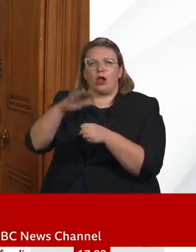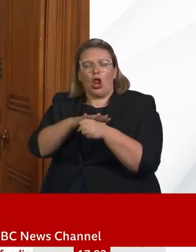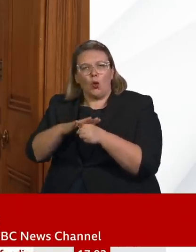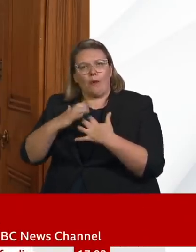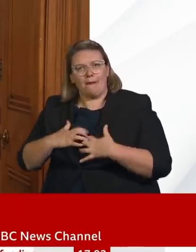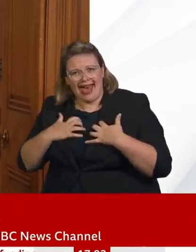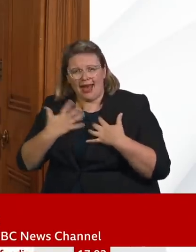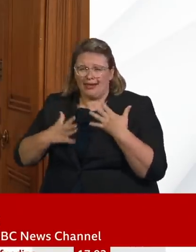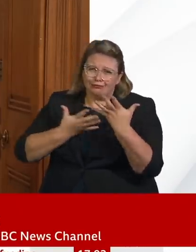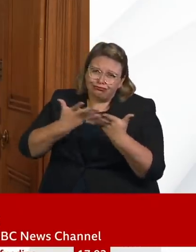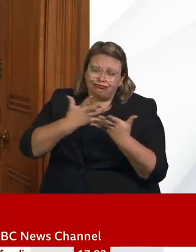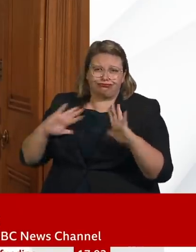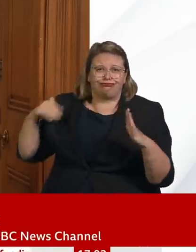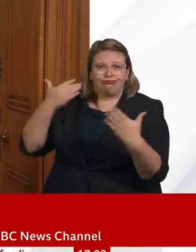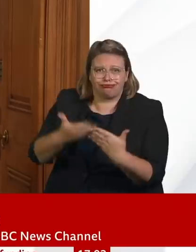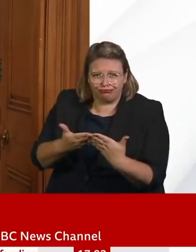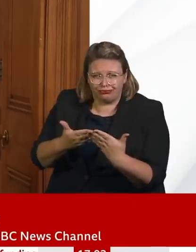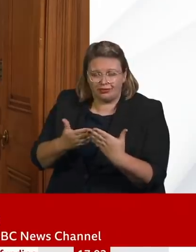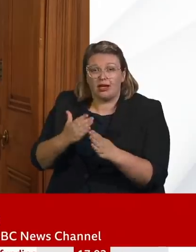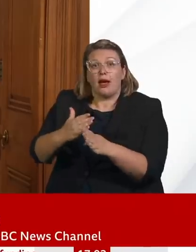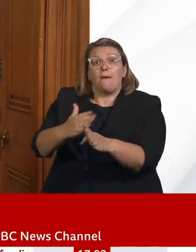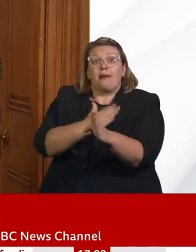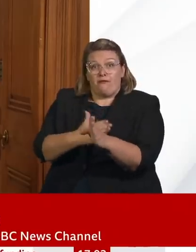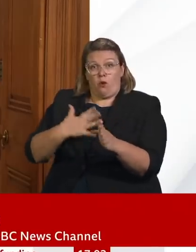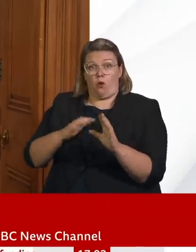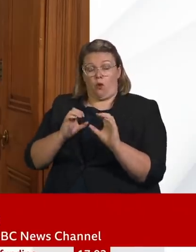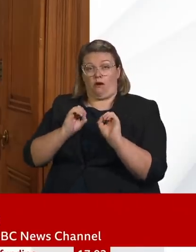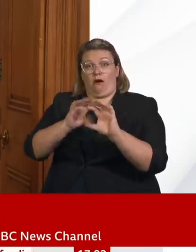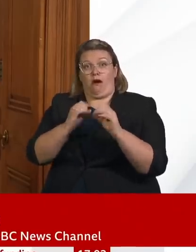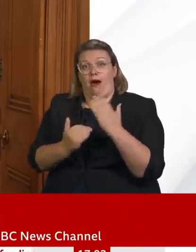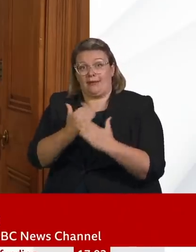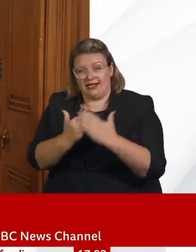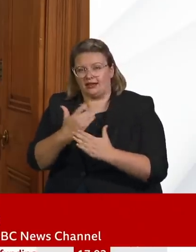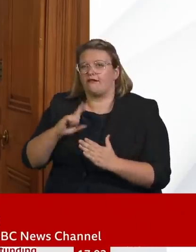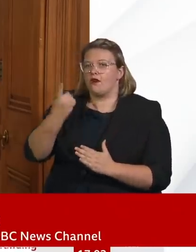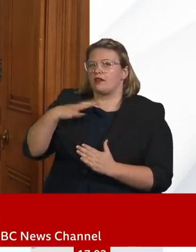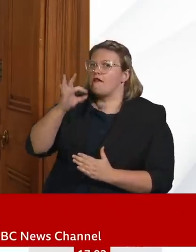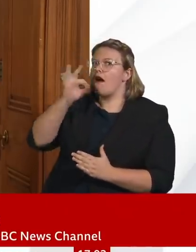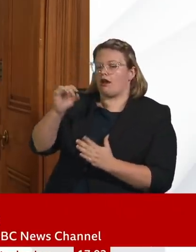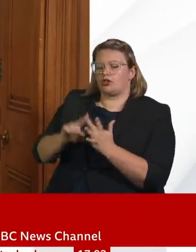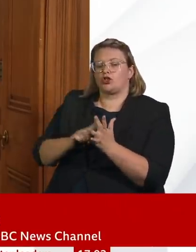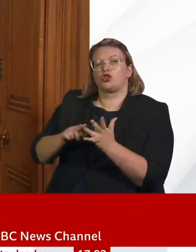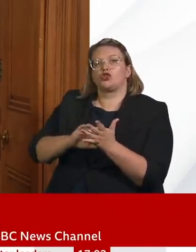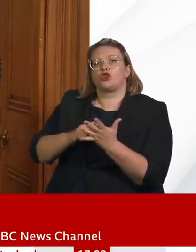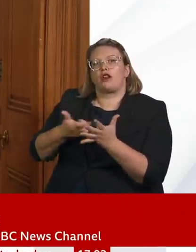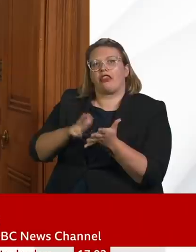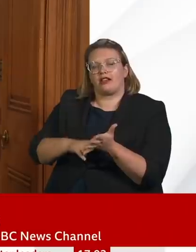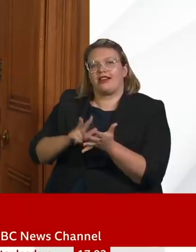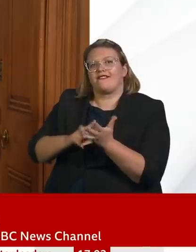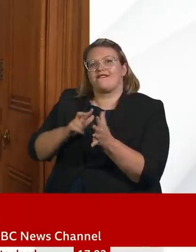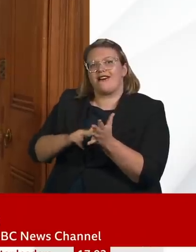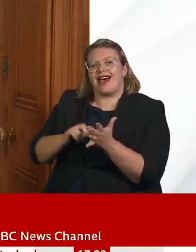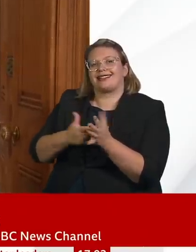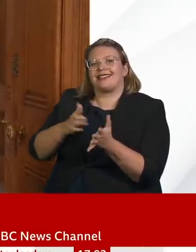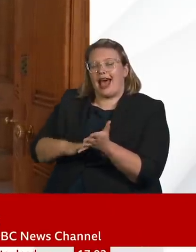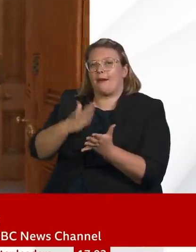those discussions, I will ask Jonathan Van-Tam to brief us on the latest data nationally and in Greater Manchester.